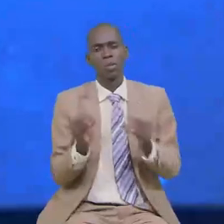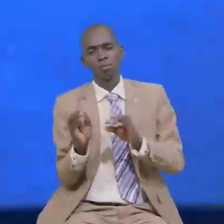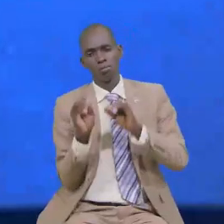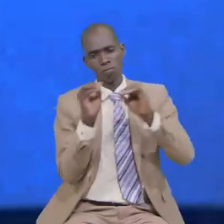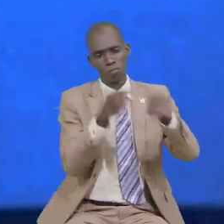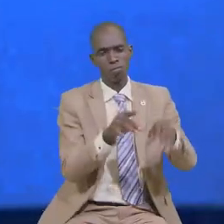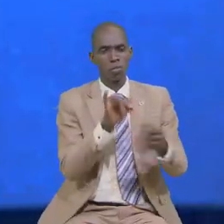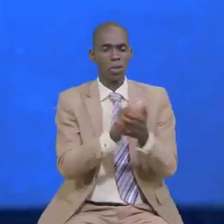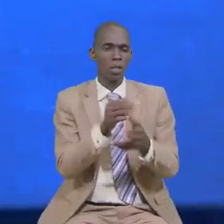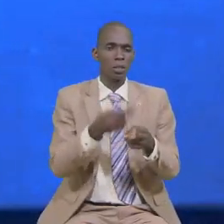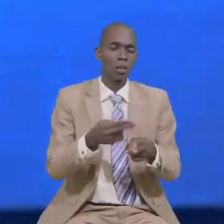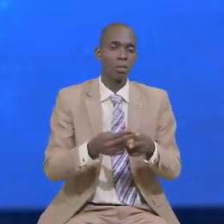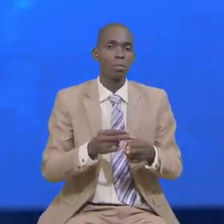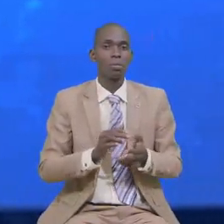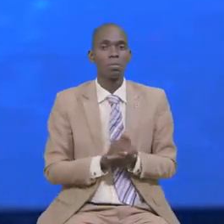on you.